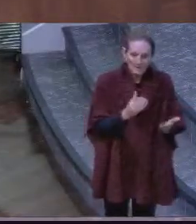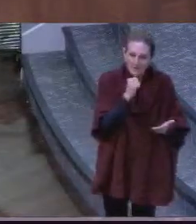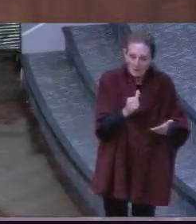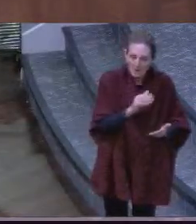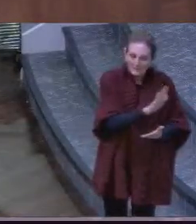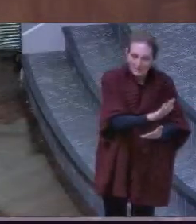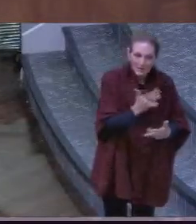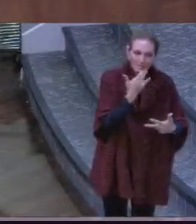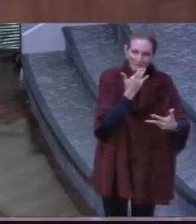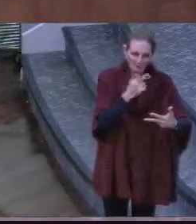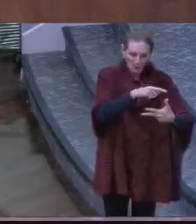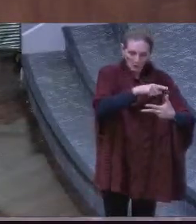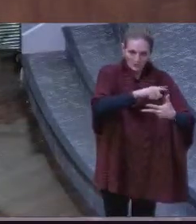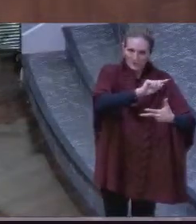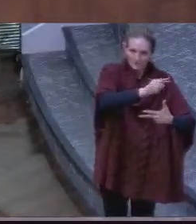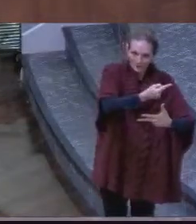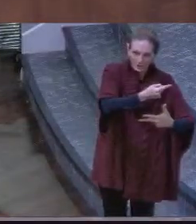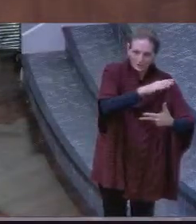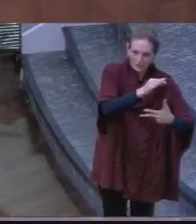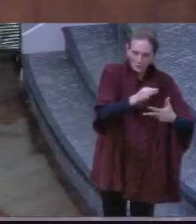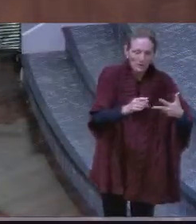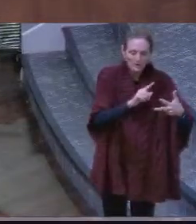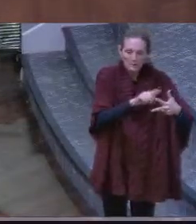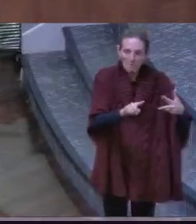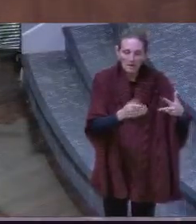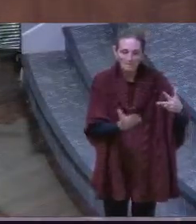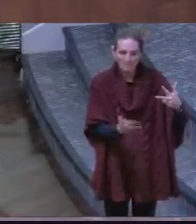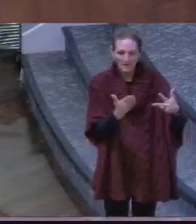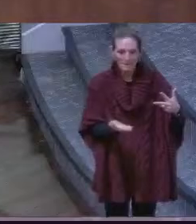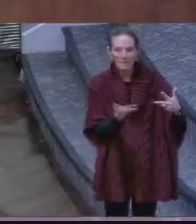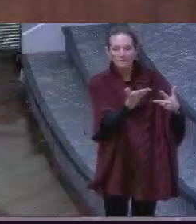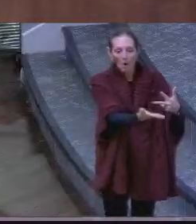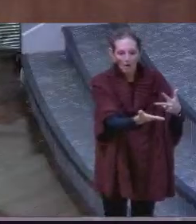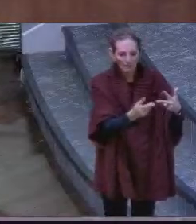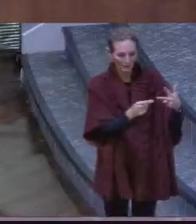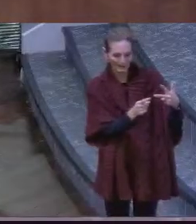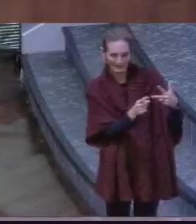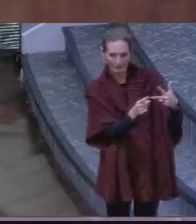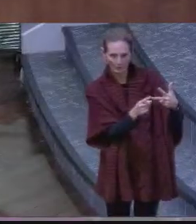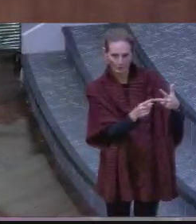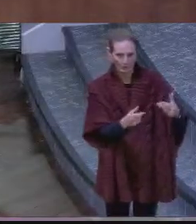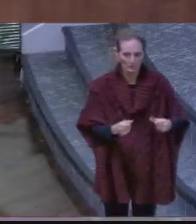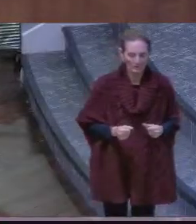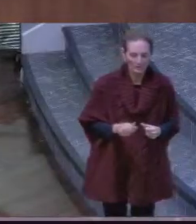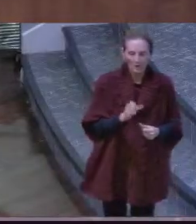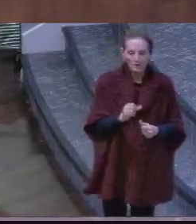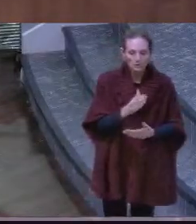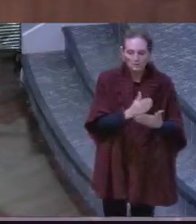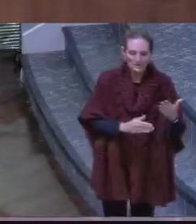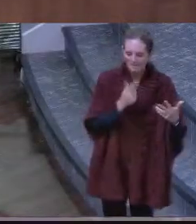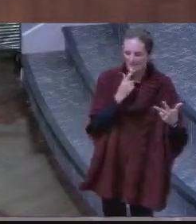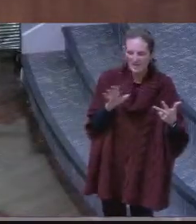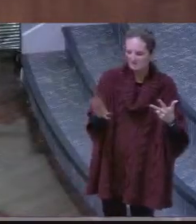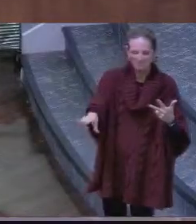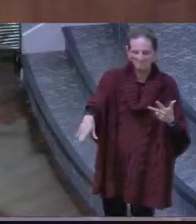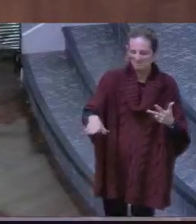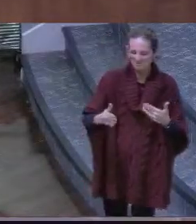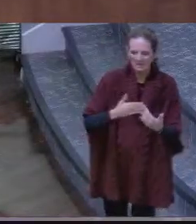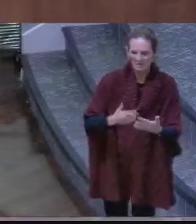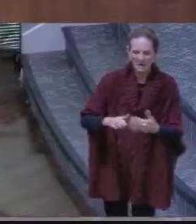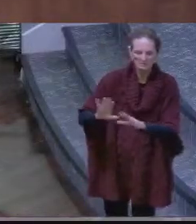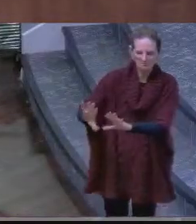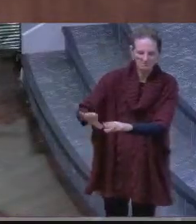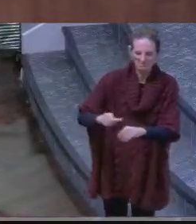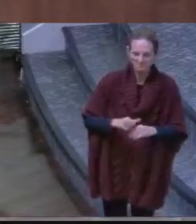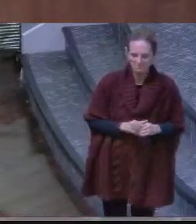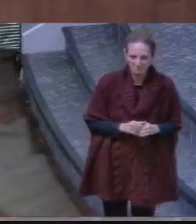preferred location, but a space has been offered. And so some have opted not to enroll in